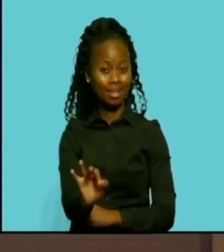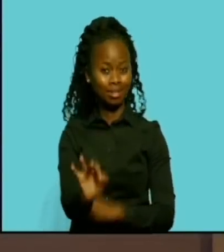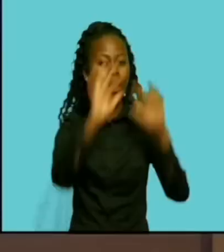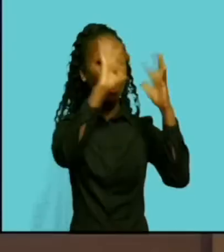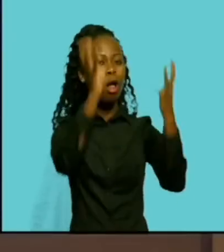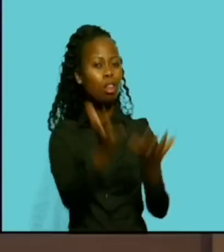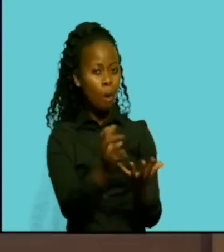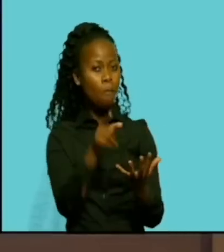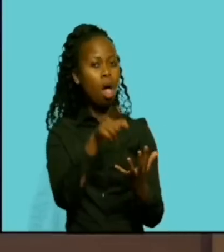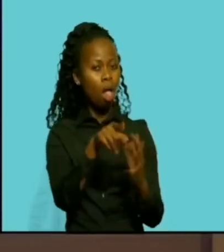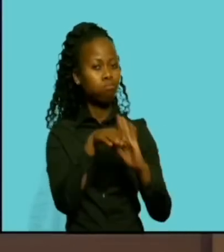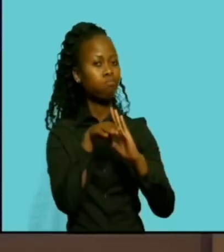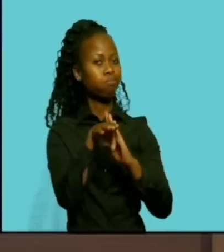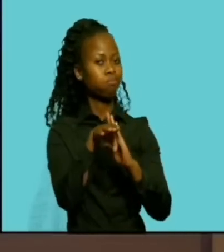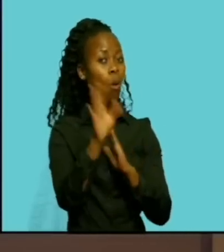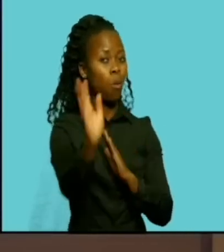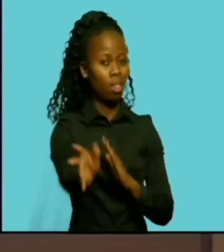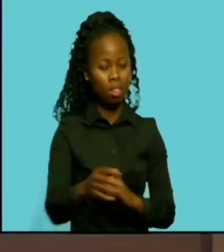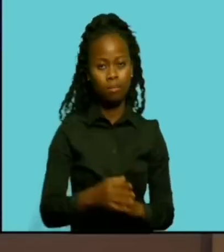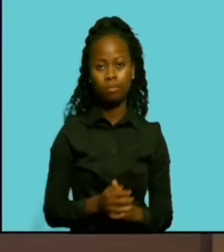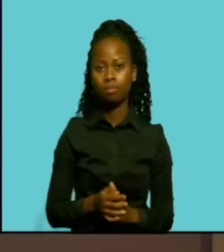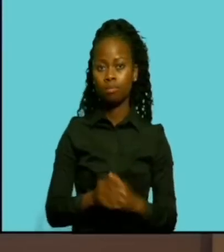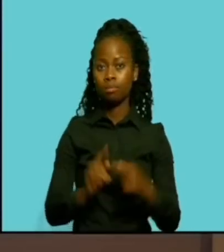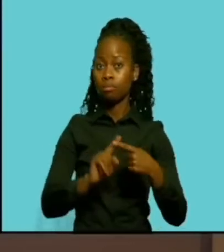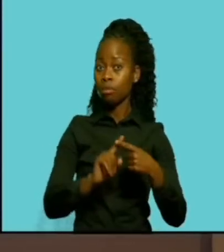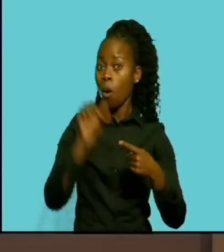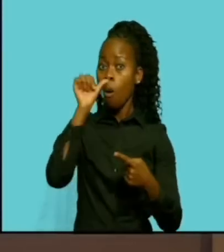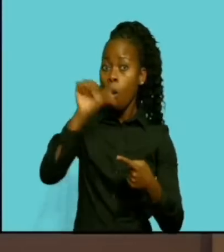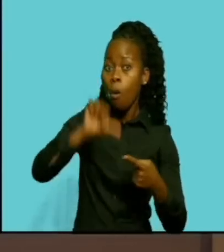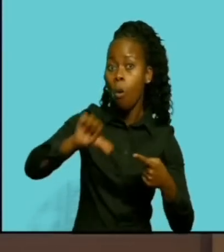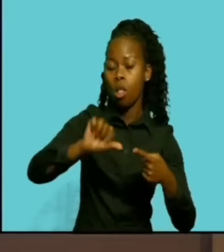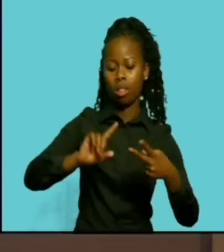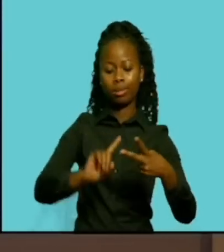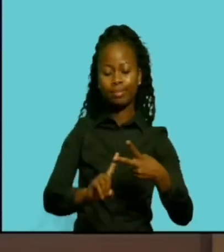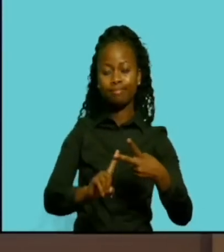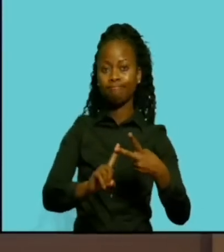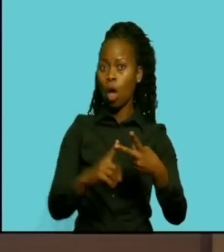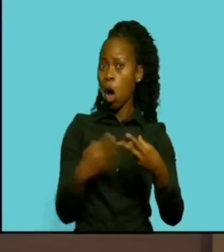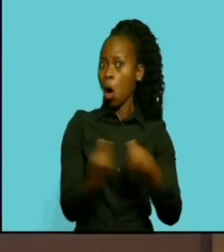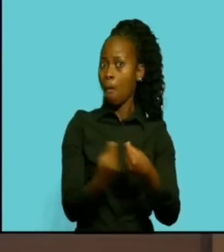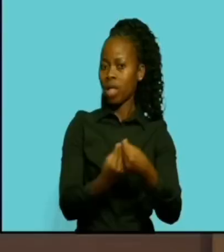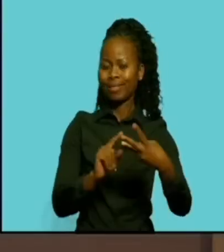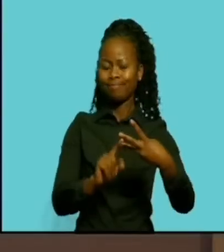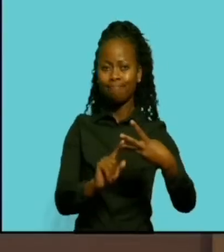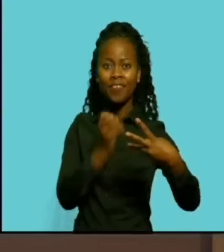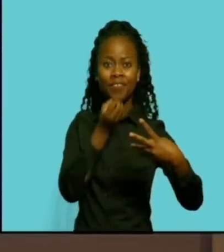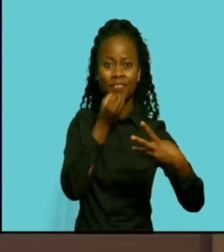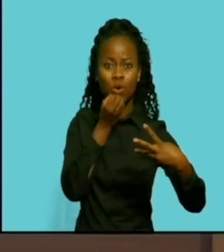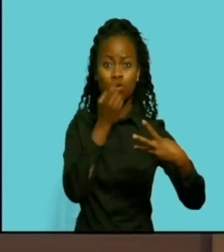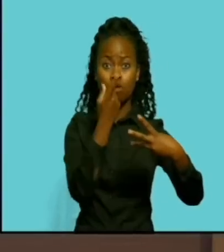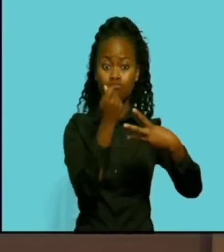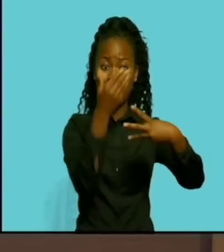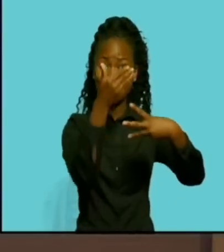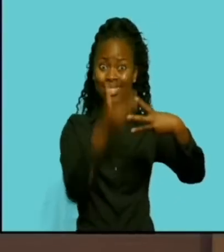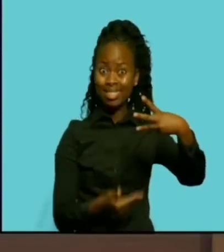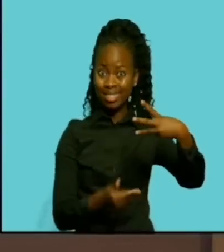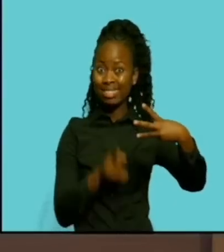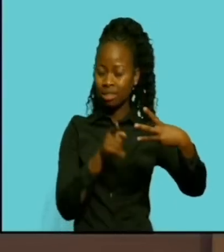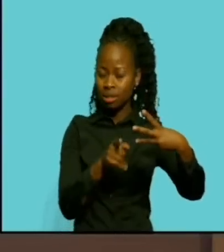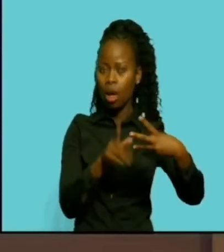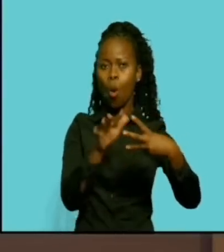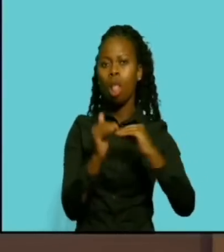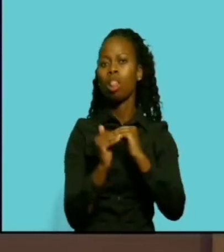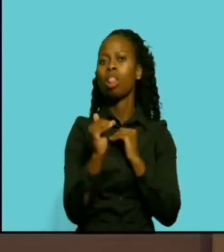Dramatically higher oil, commodity and food prices, additional constraints to trade and finance, and rising